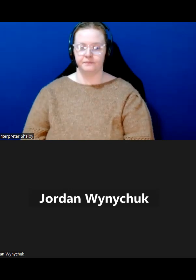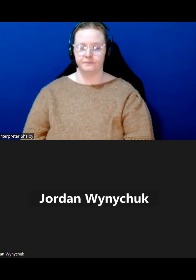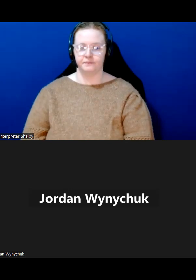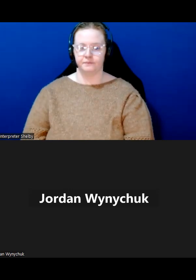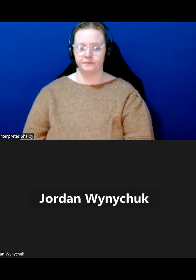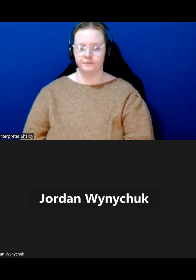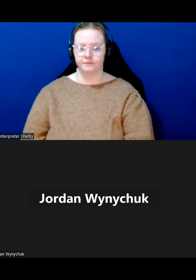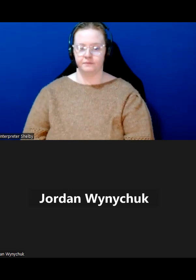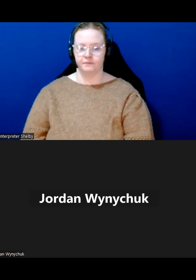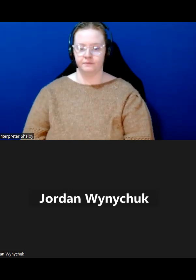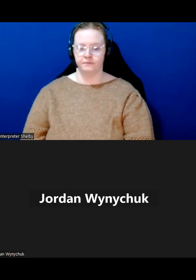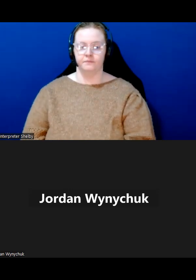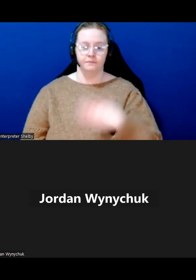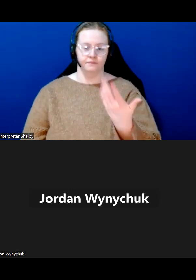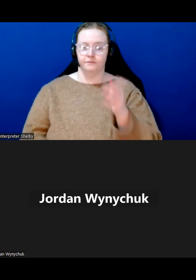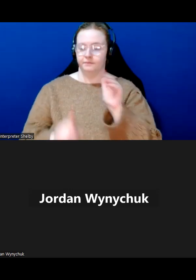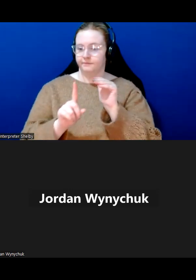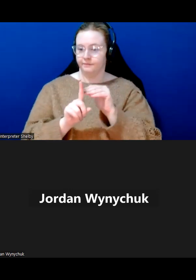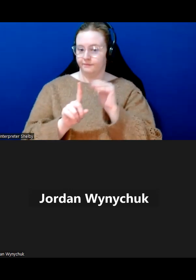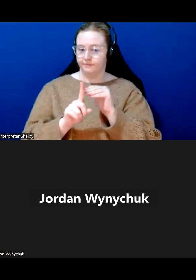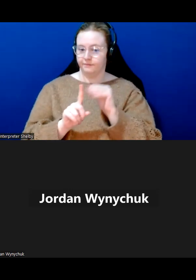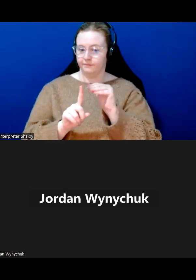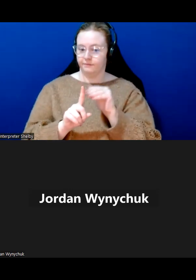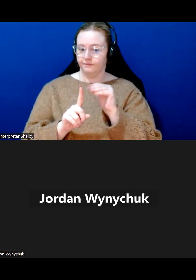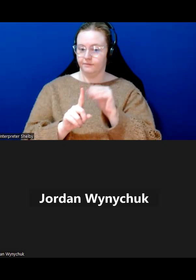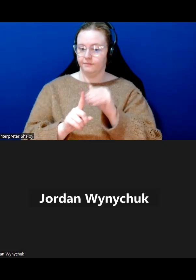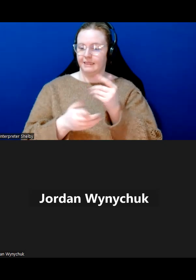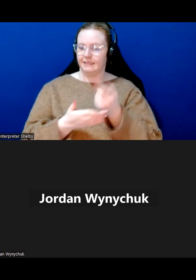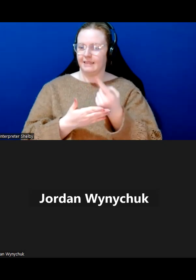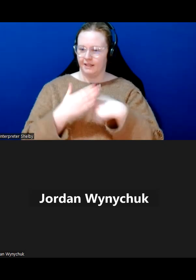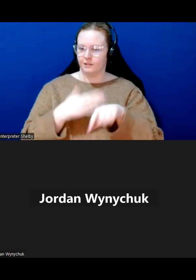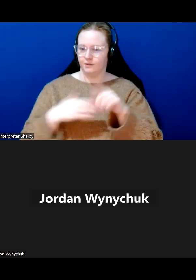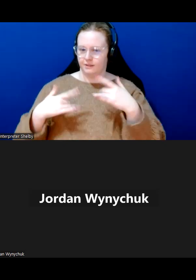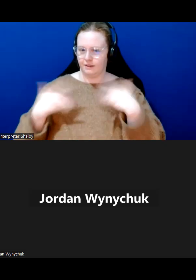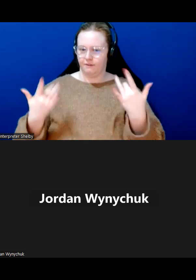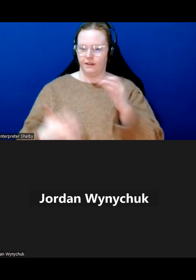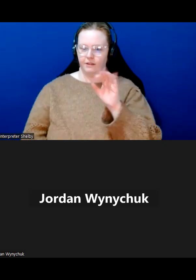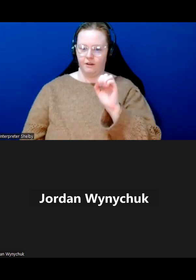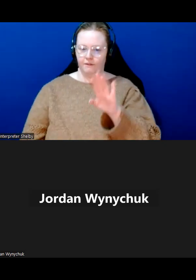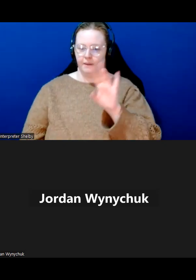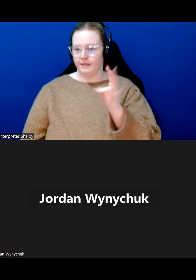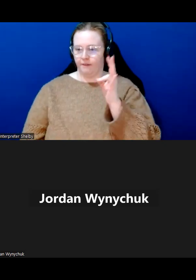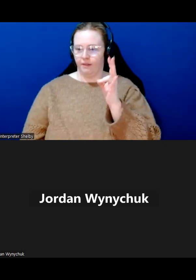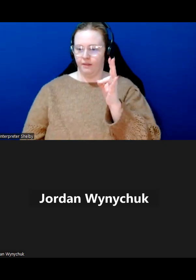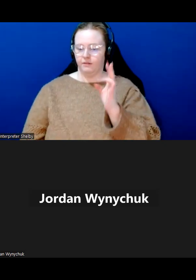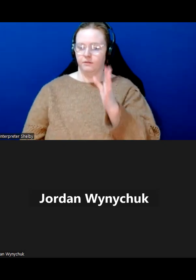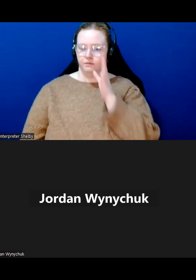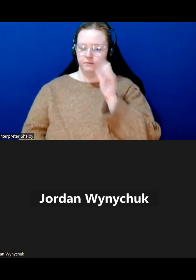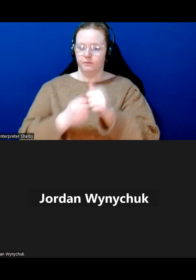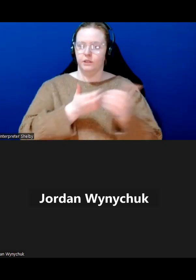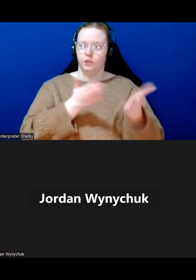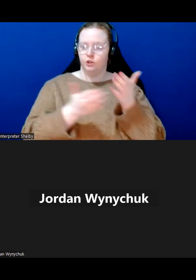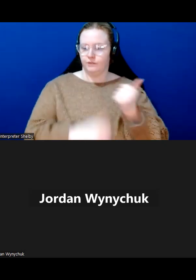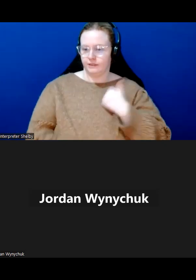on to a reminder about next week's session on February the 7th. It's going to be with Service